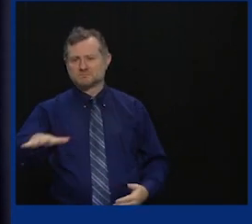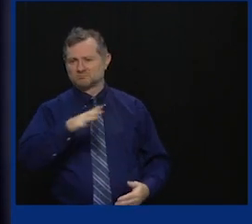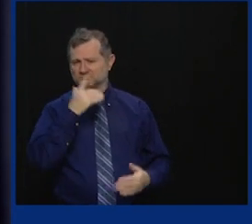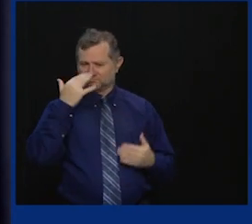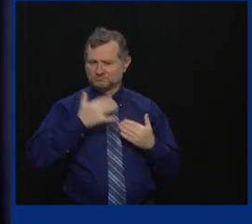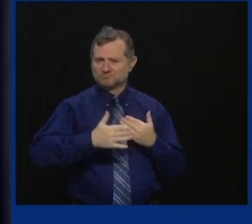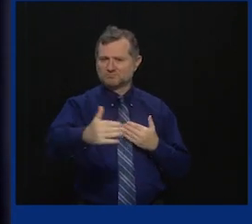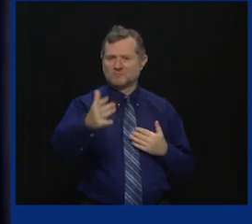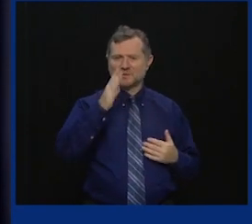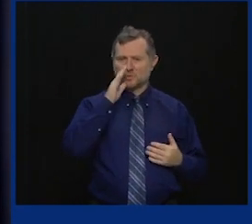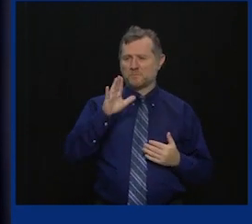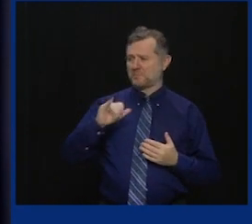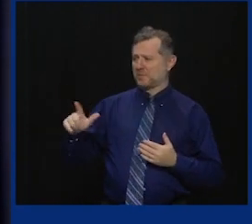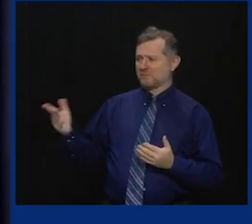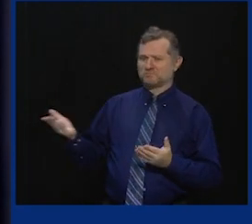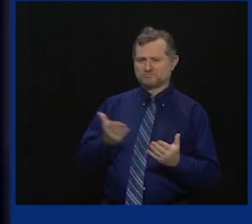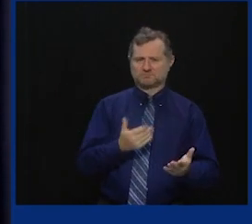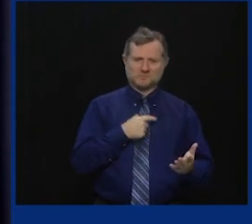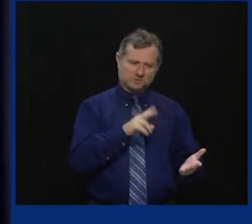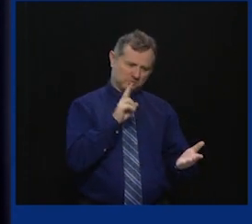being signed into law today.